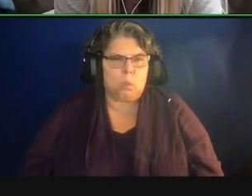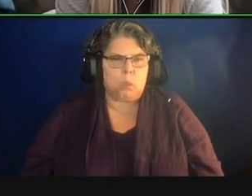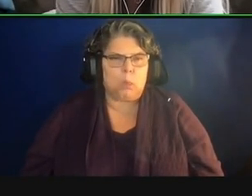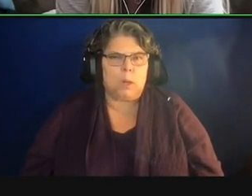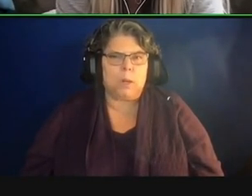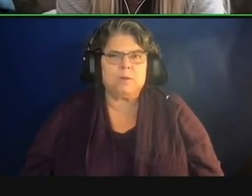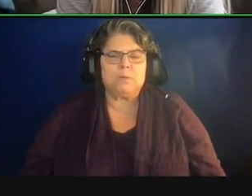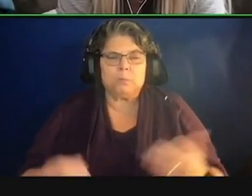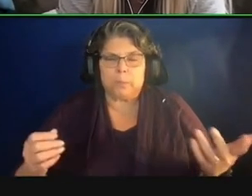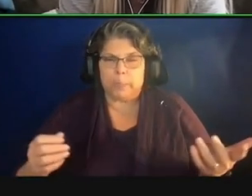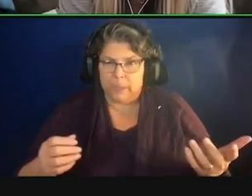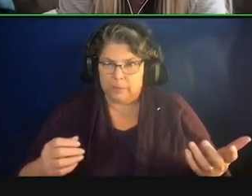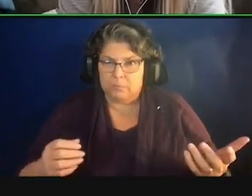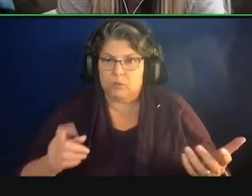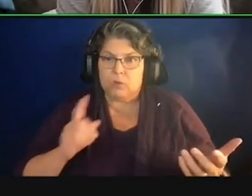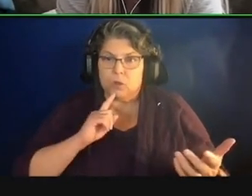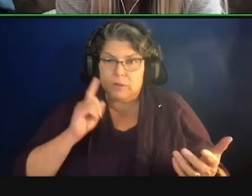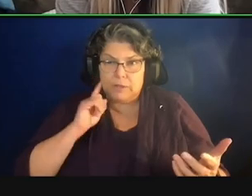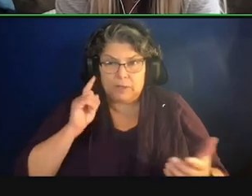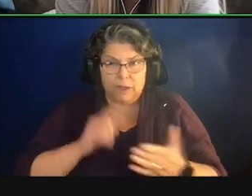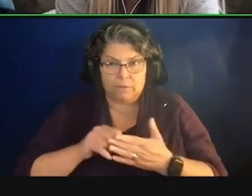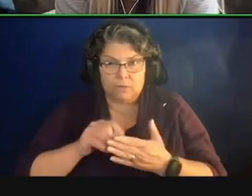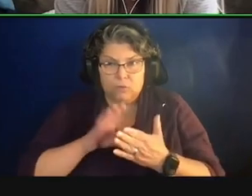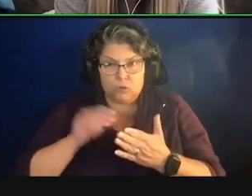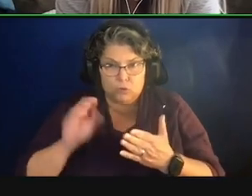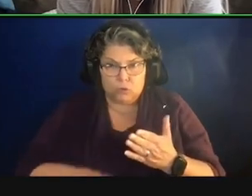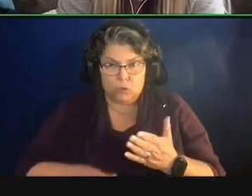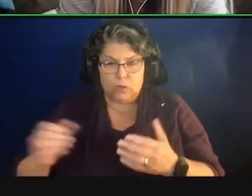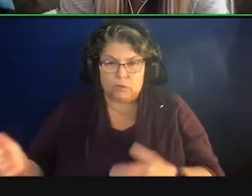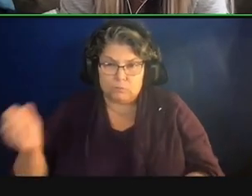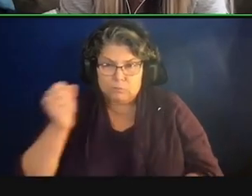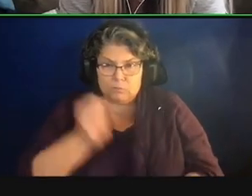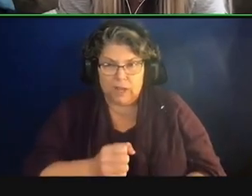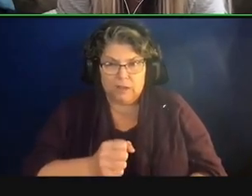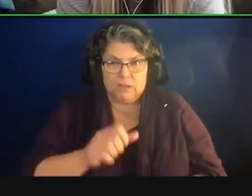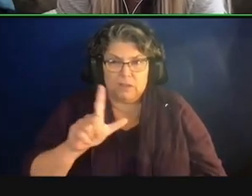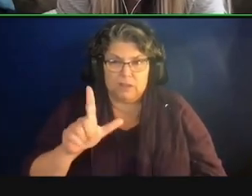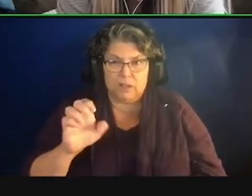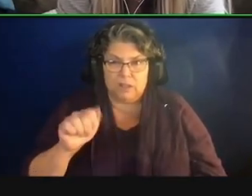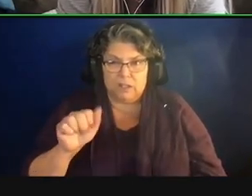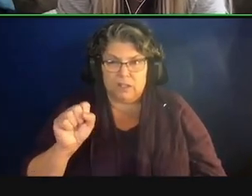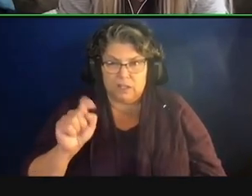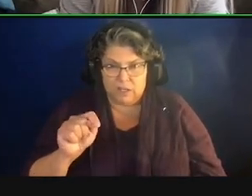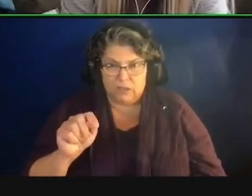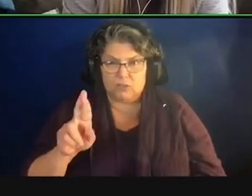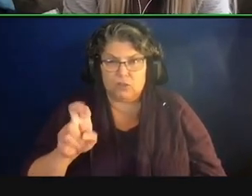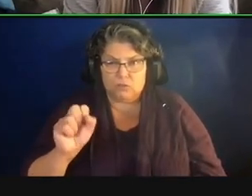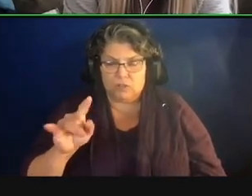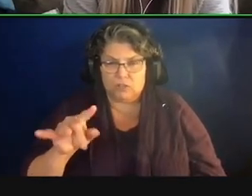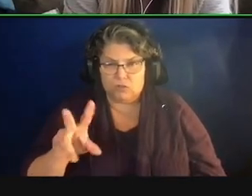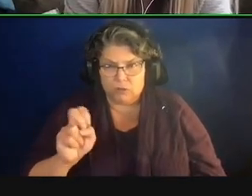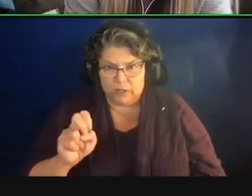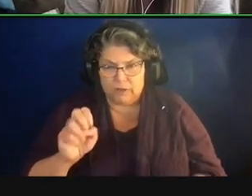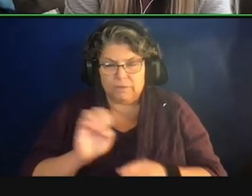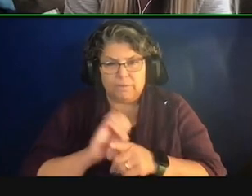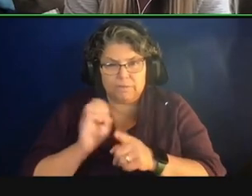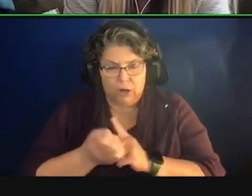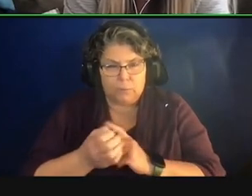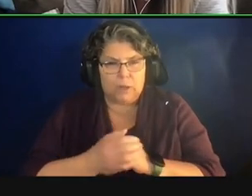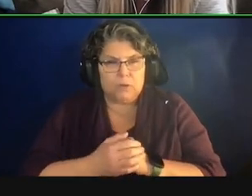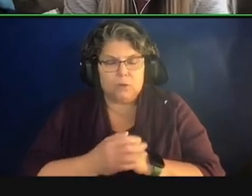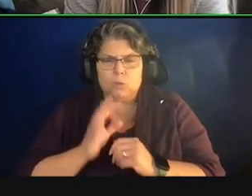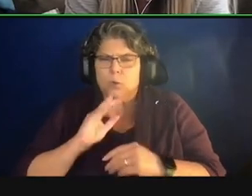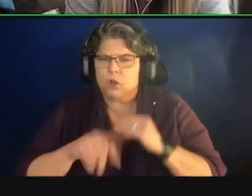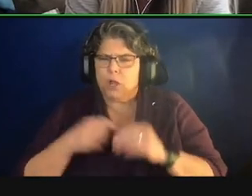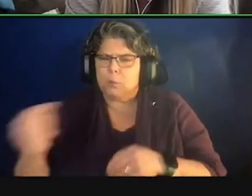So placement for deaf students and the least restrictive environment. So when we first talked about placement, I mentioned